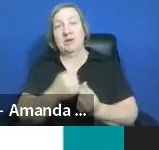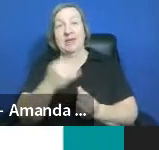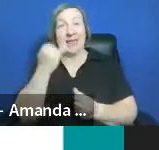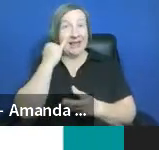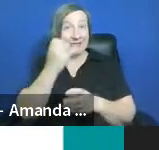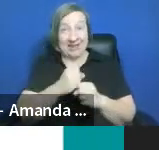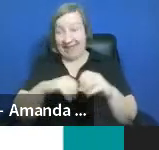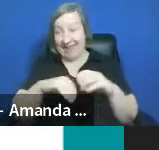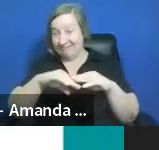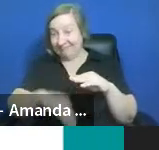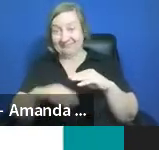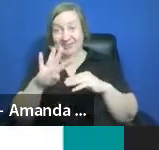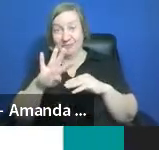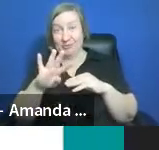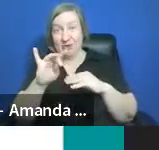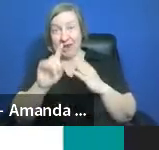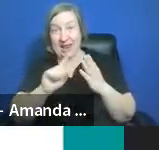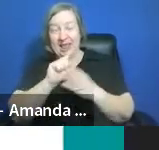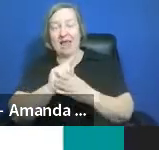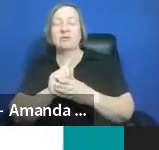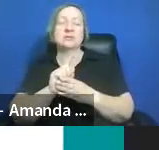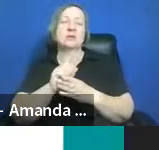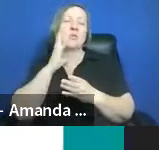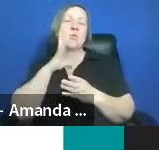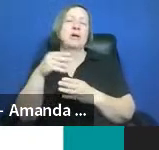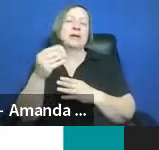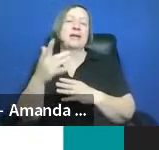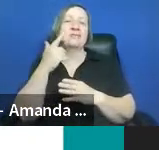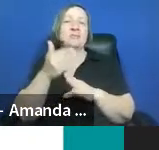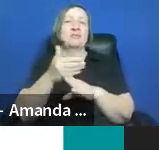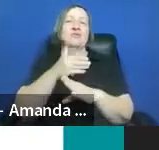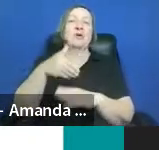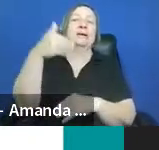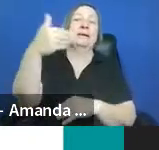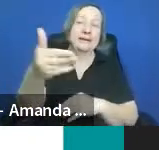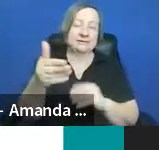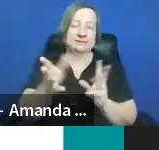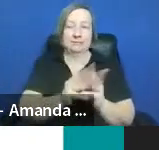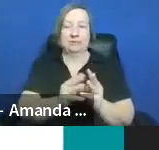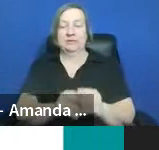received after that point will be distributed to members in advance of their next meeting.